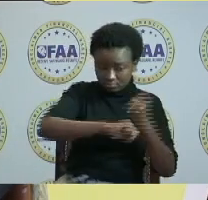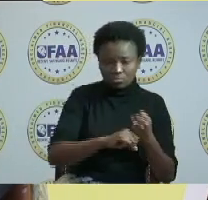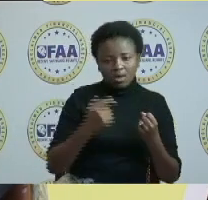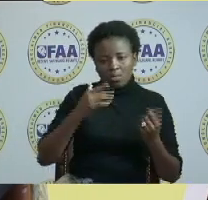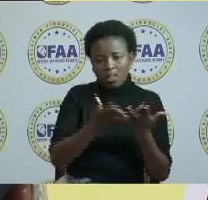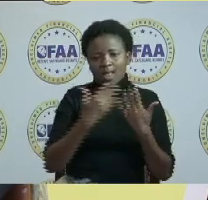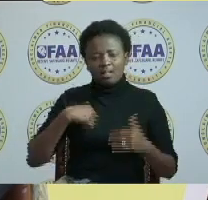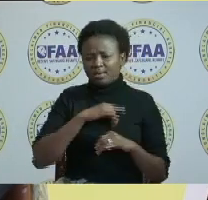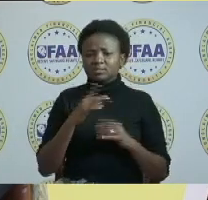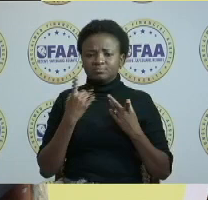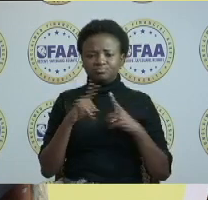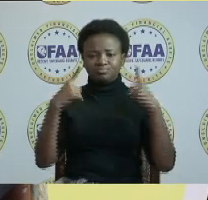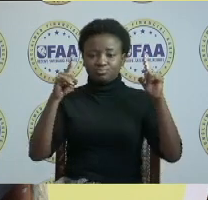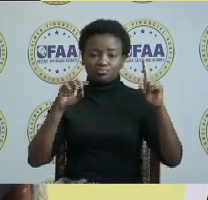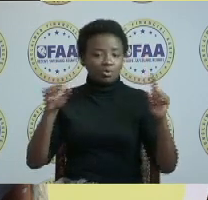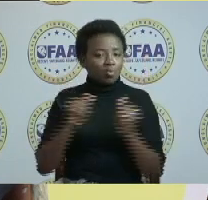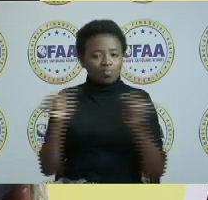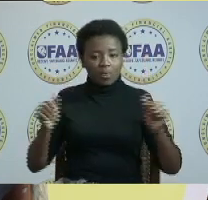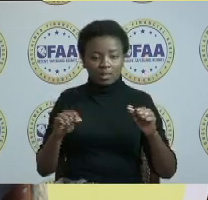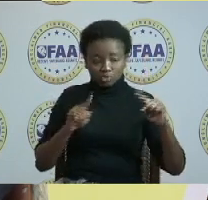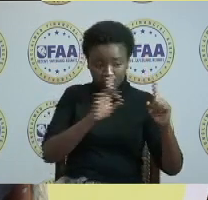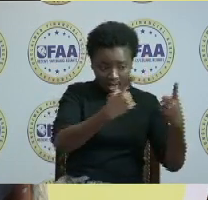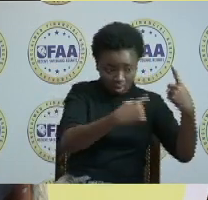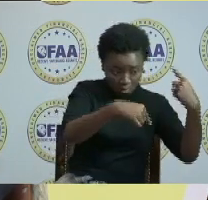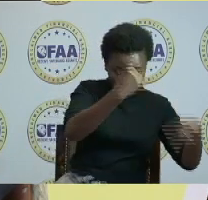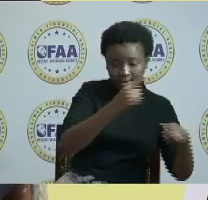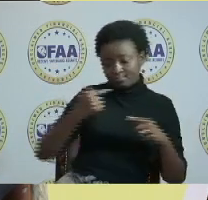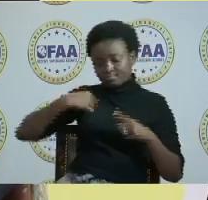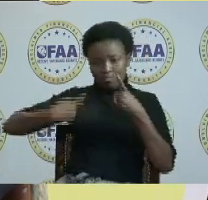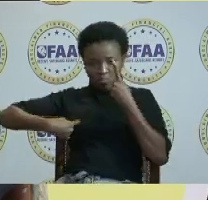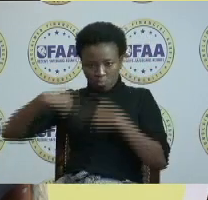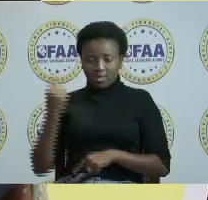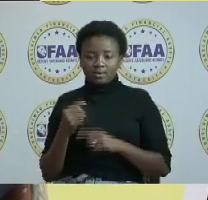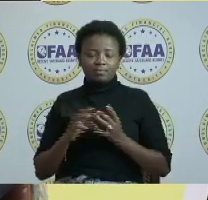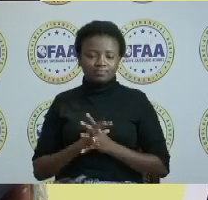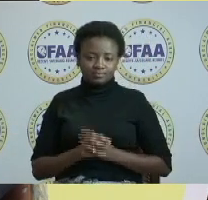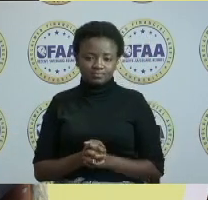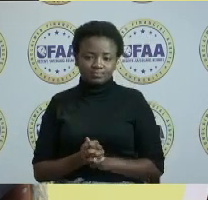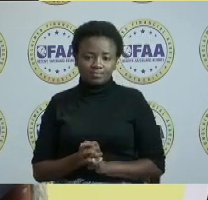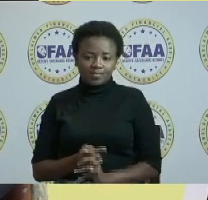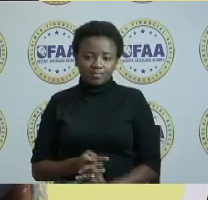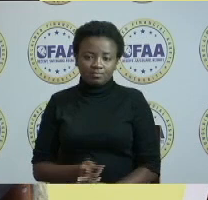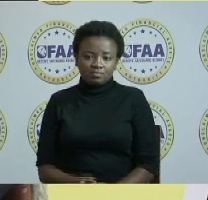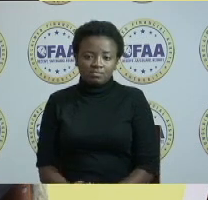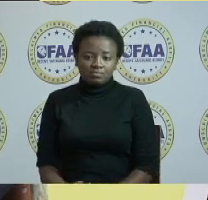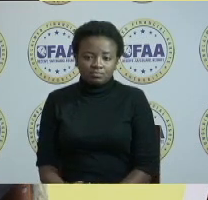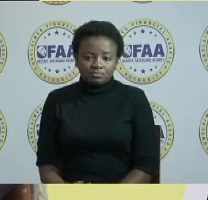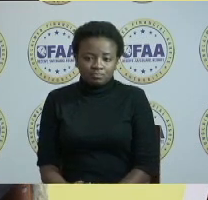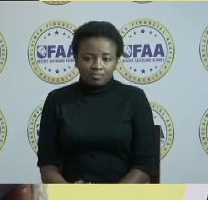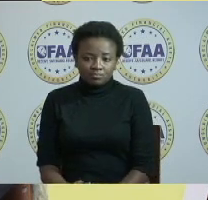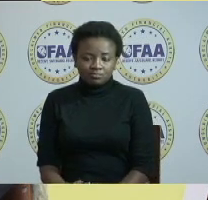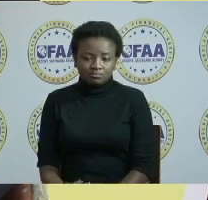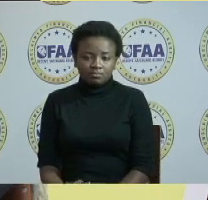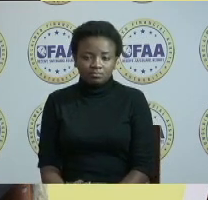at a situation of a win-win, where as holders, we're able to comply with our law, and then we ourselves,